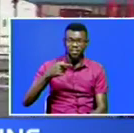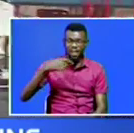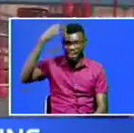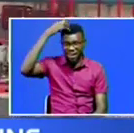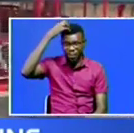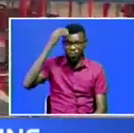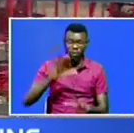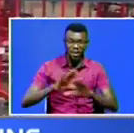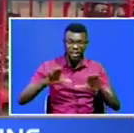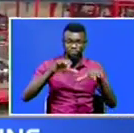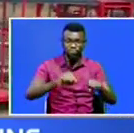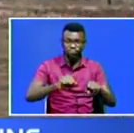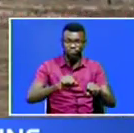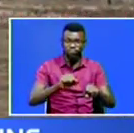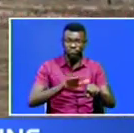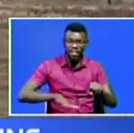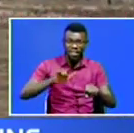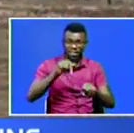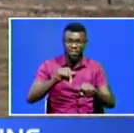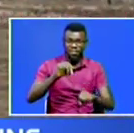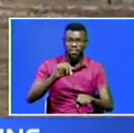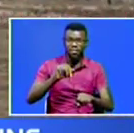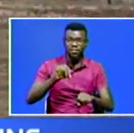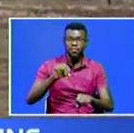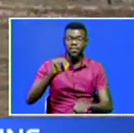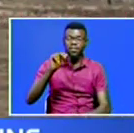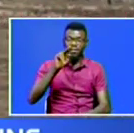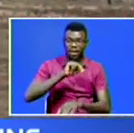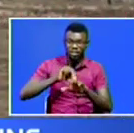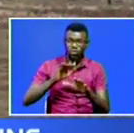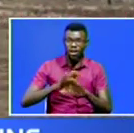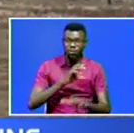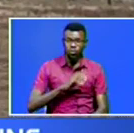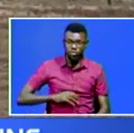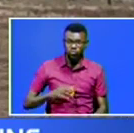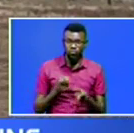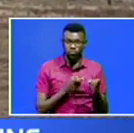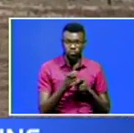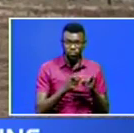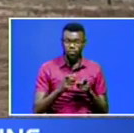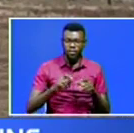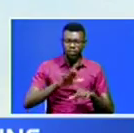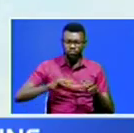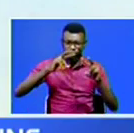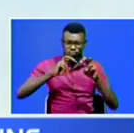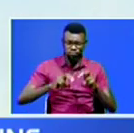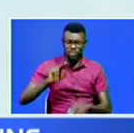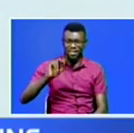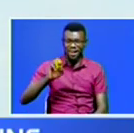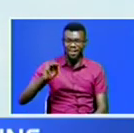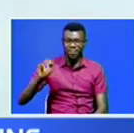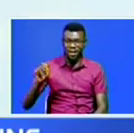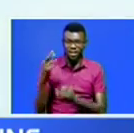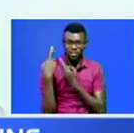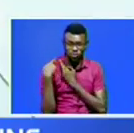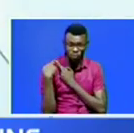the line is currently being handled by the National Lands Commission, with the environmental impact assessment being done by NEEMA,